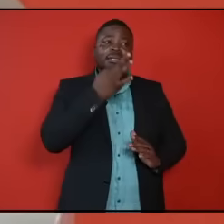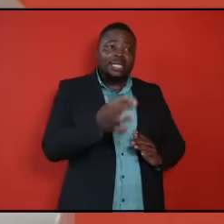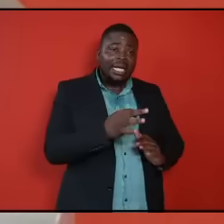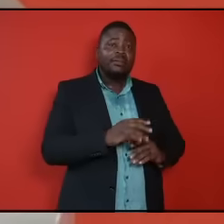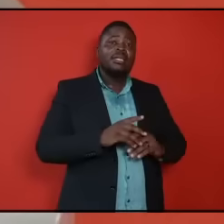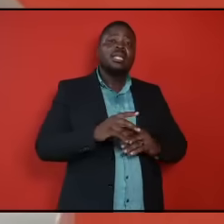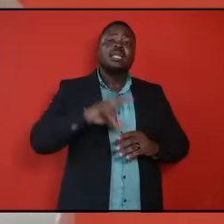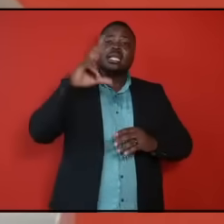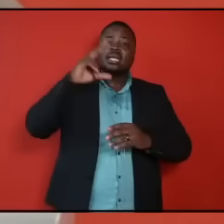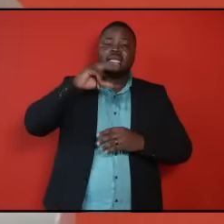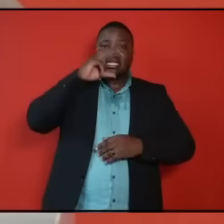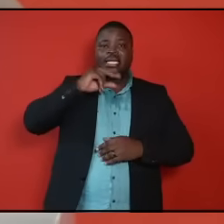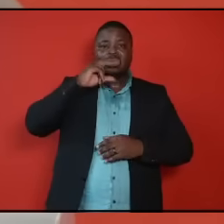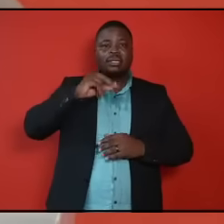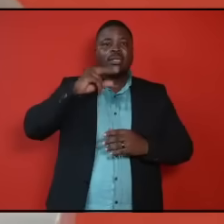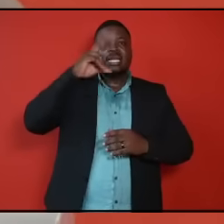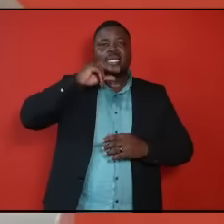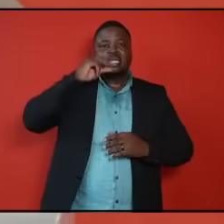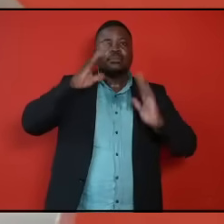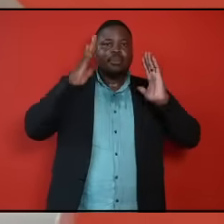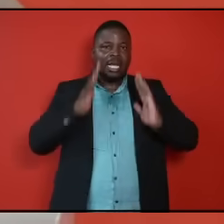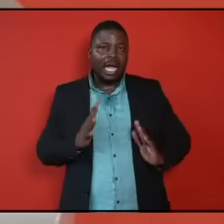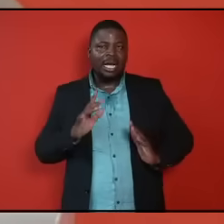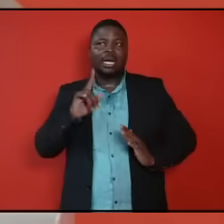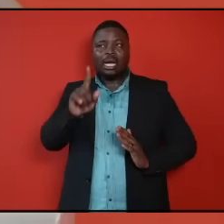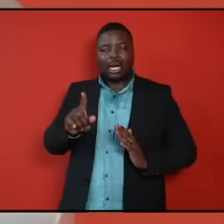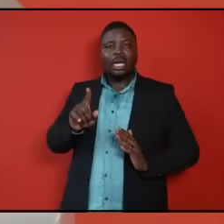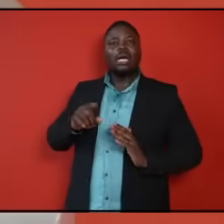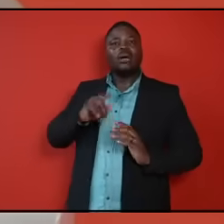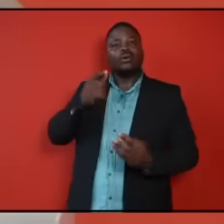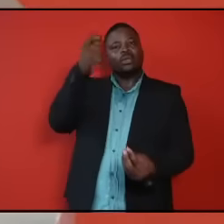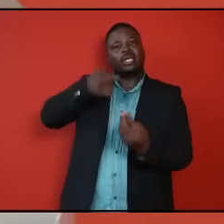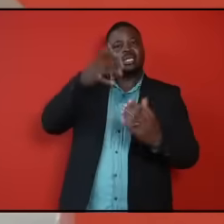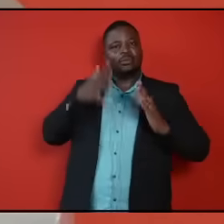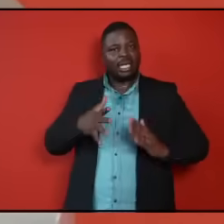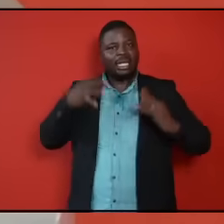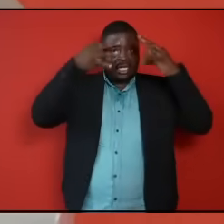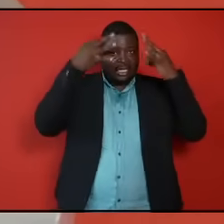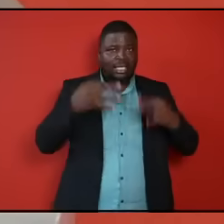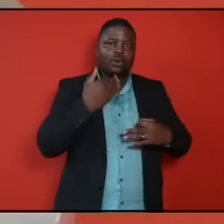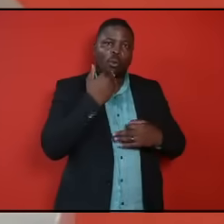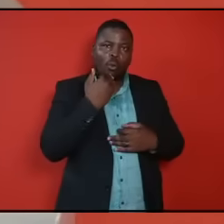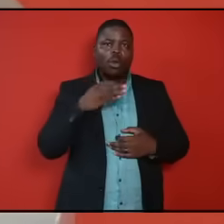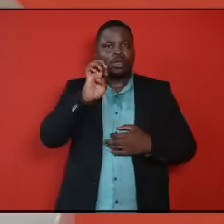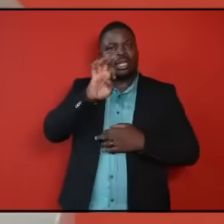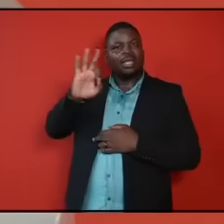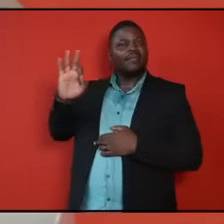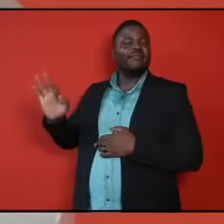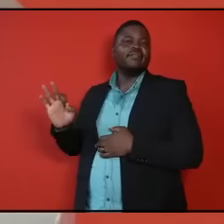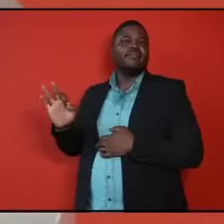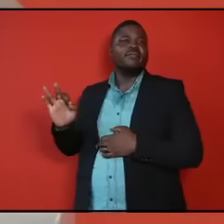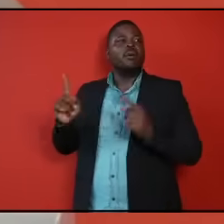to who gets deployed there is a decision of the EFF. It's not a decision of some drunkard.